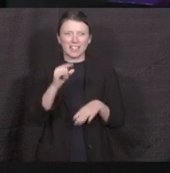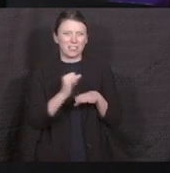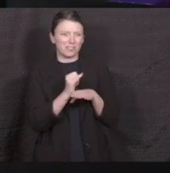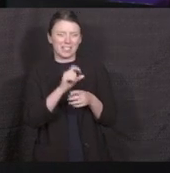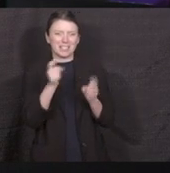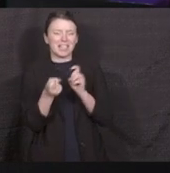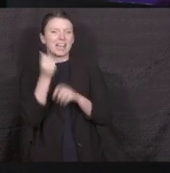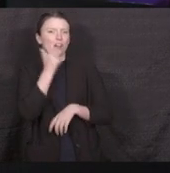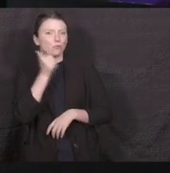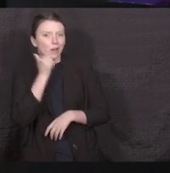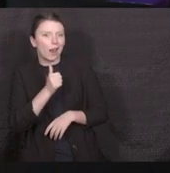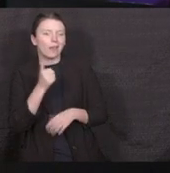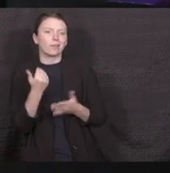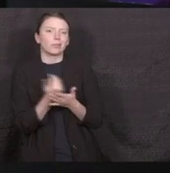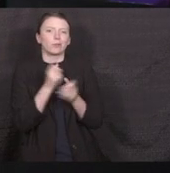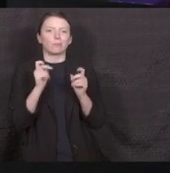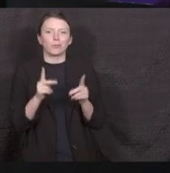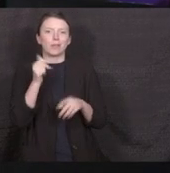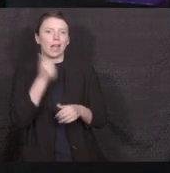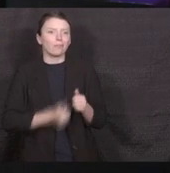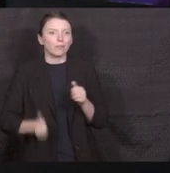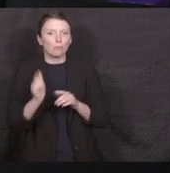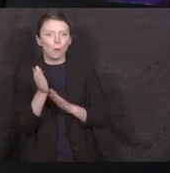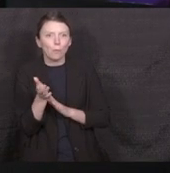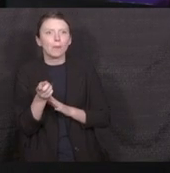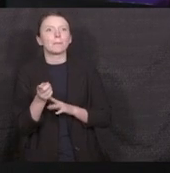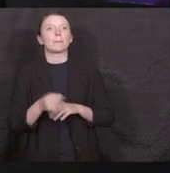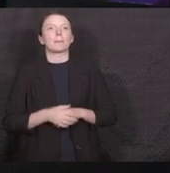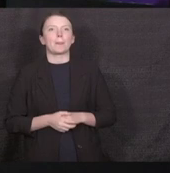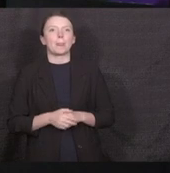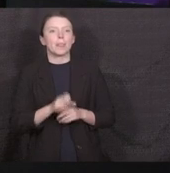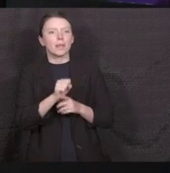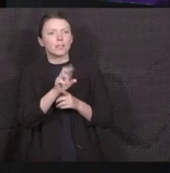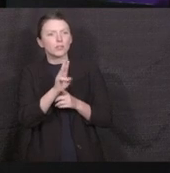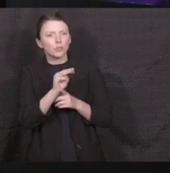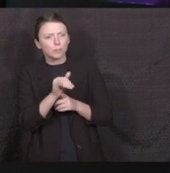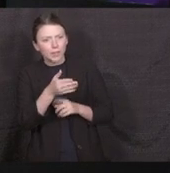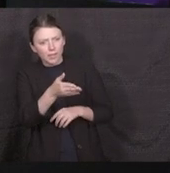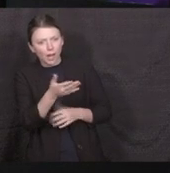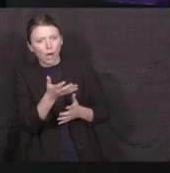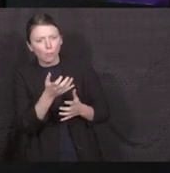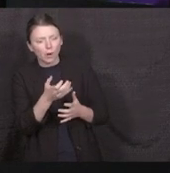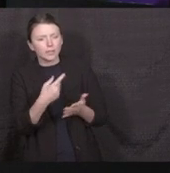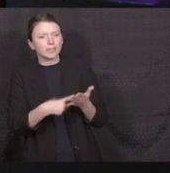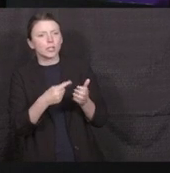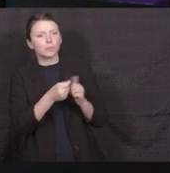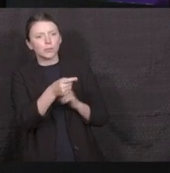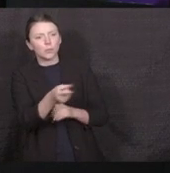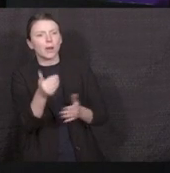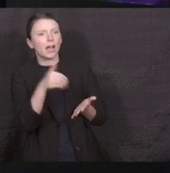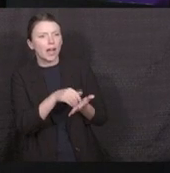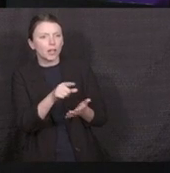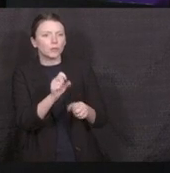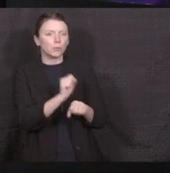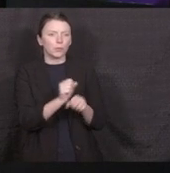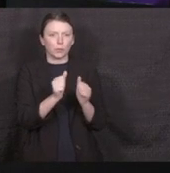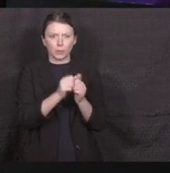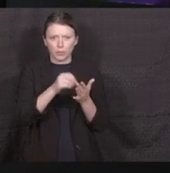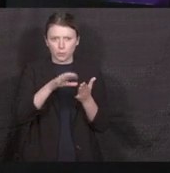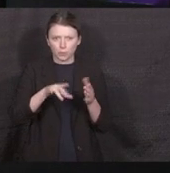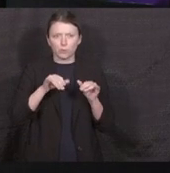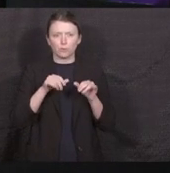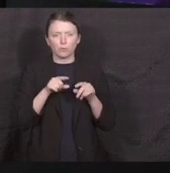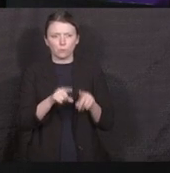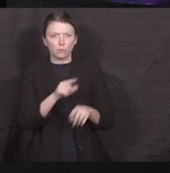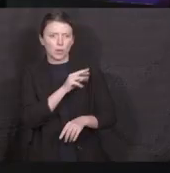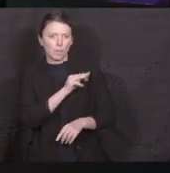day. There's new opportunities every moment. Sumi, I did want to kind of come over to you because you also work with students. You've been working for students through the Mayor's Fund, but